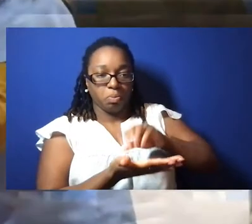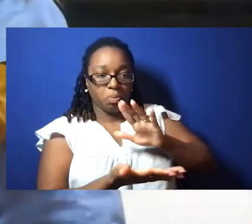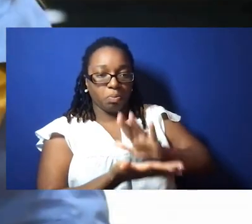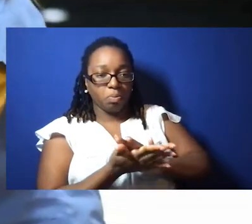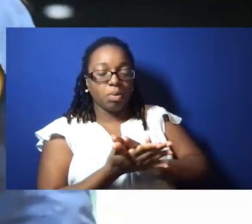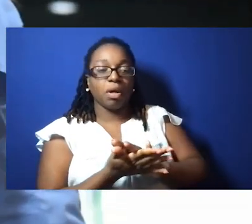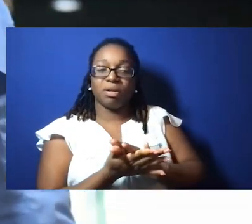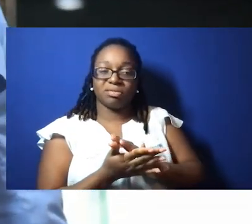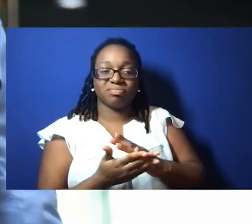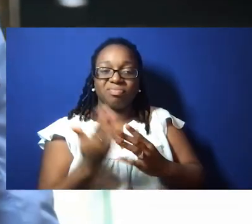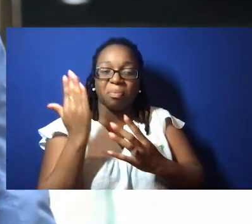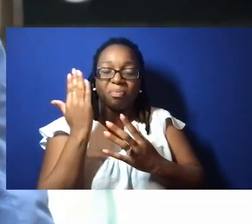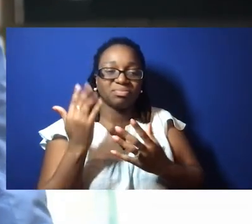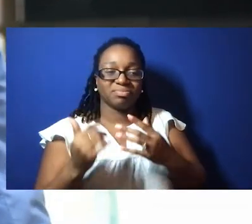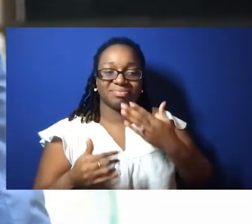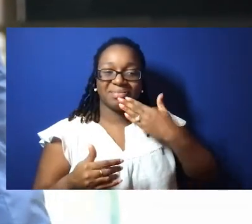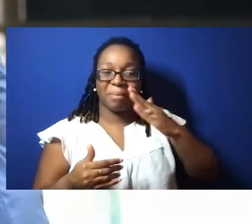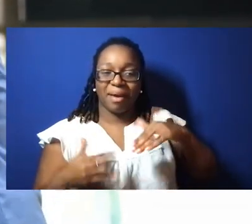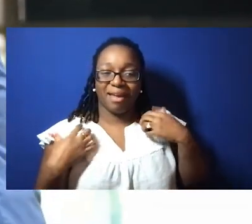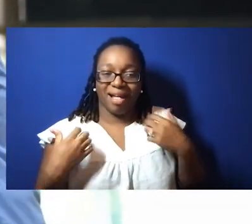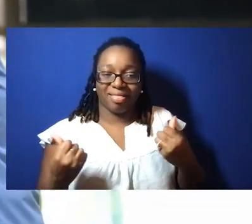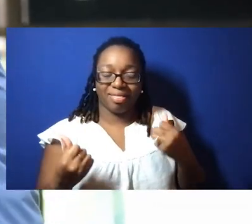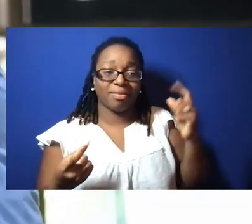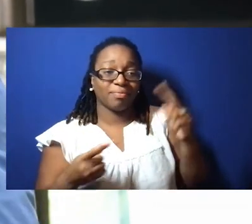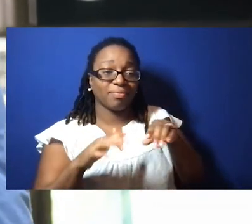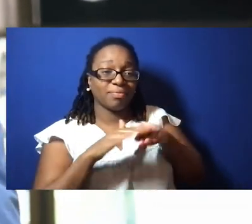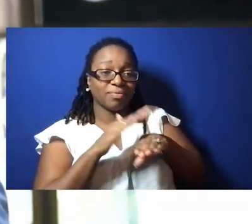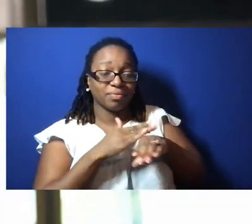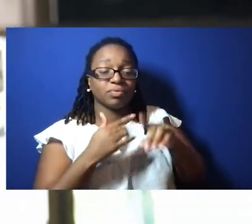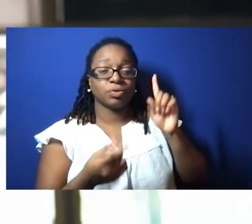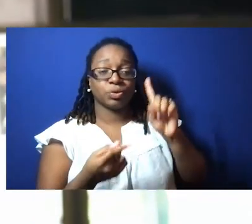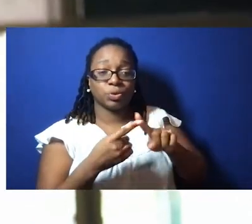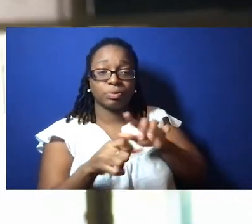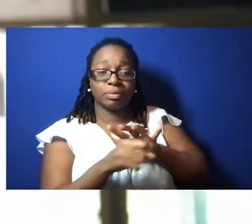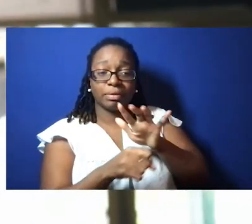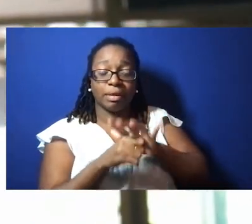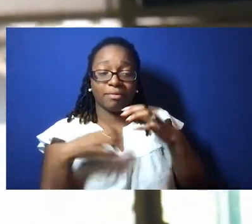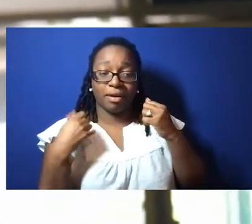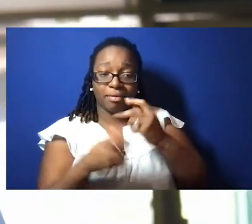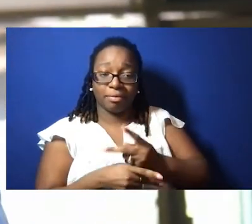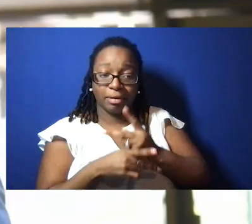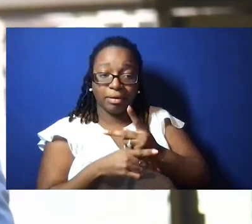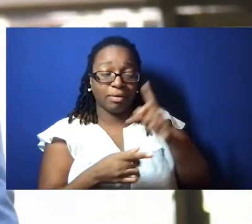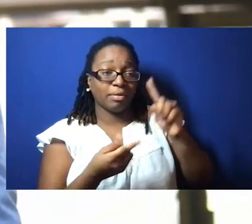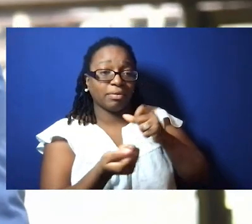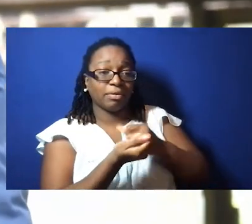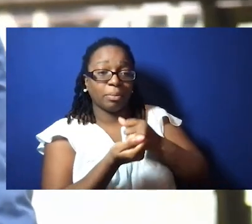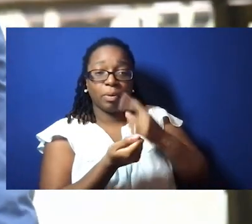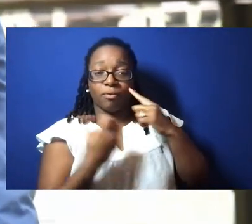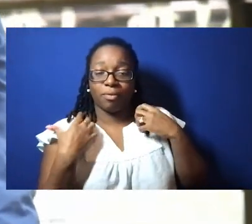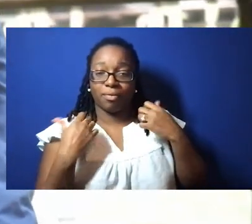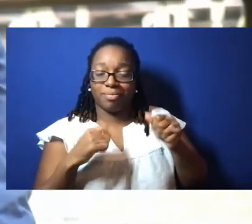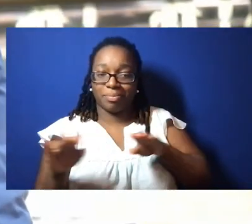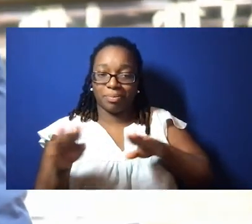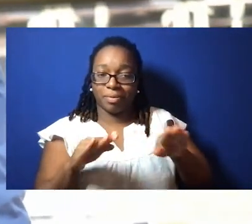report poorer overall health, less access to adequate health care, less support for